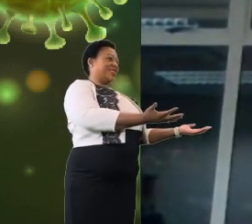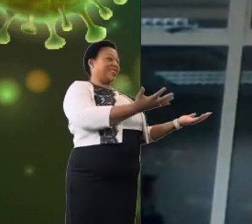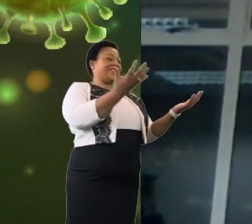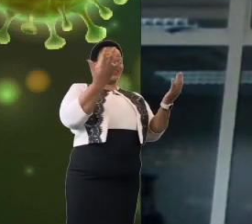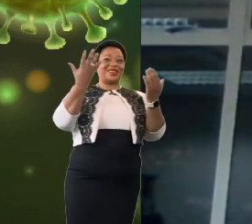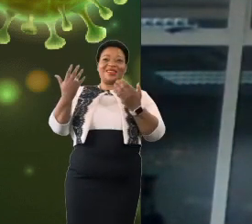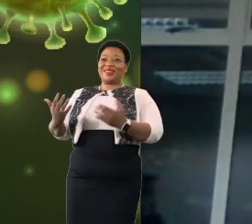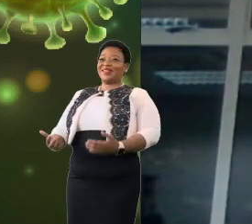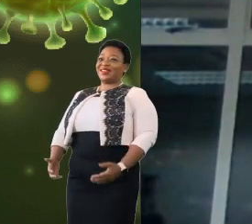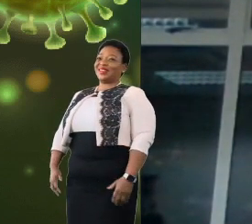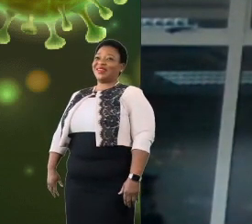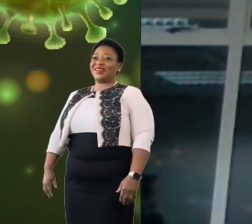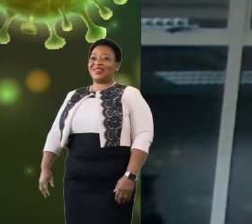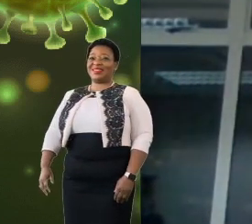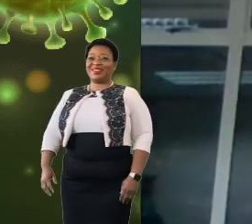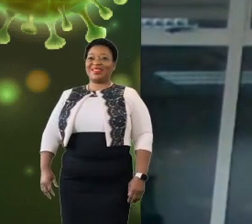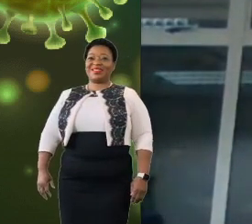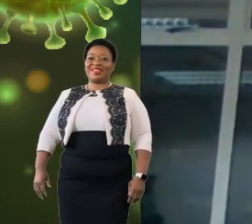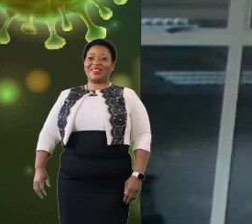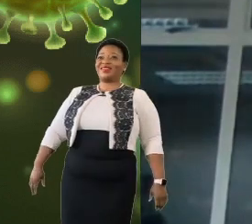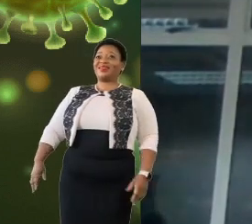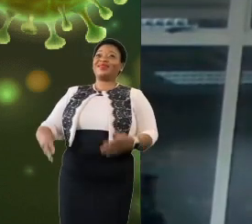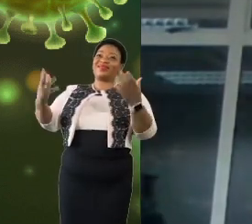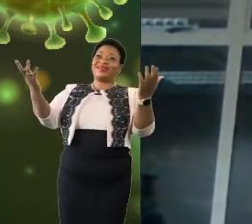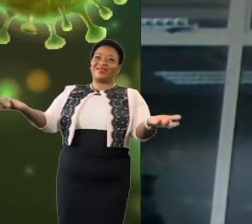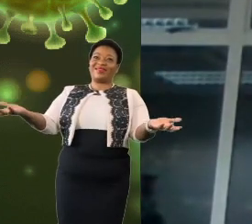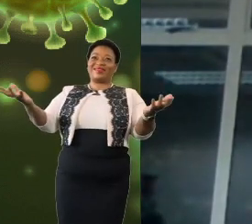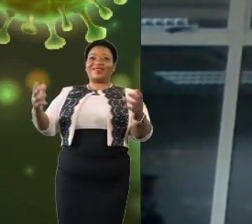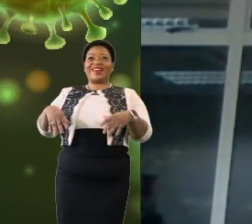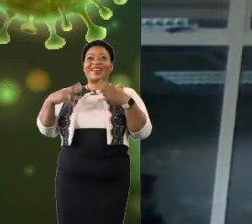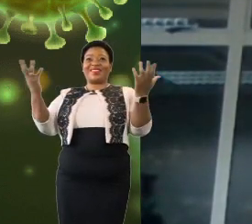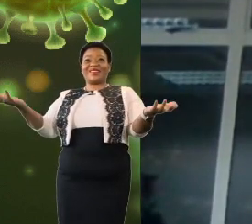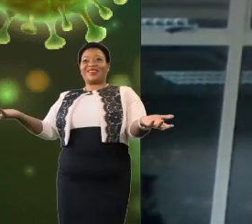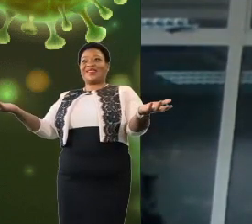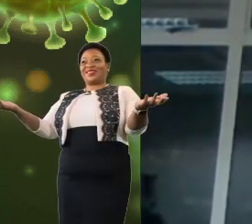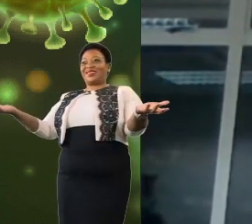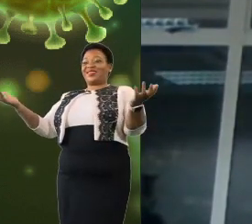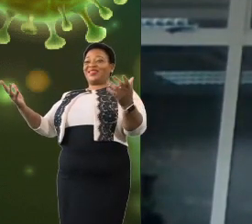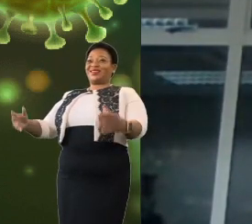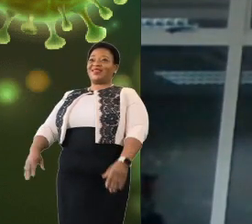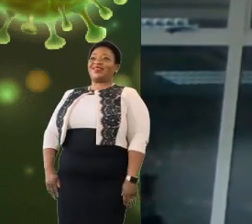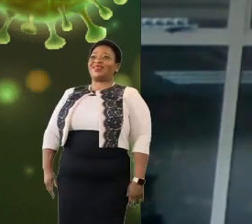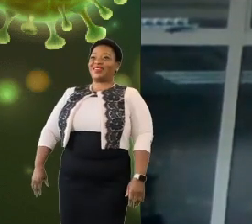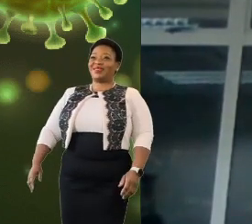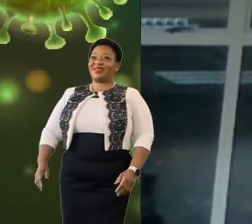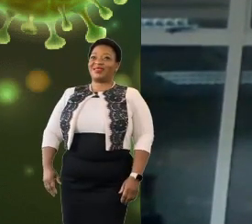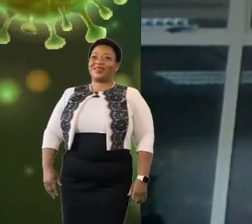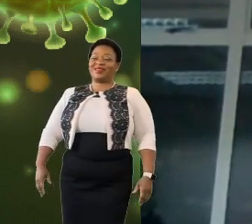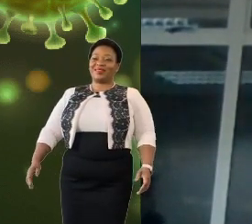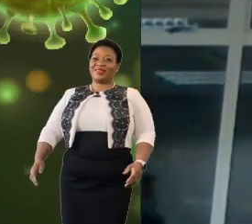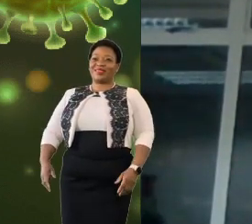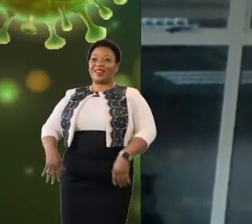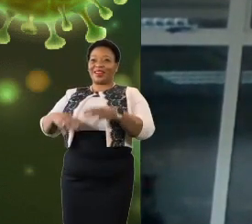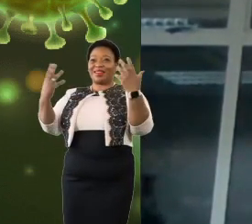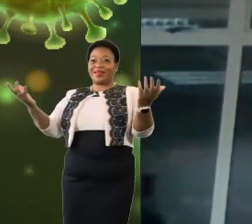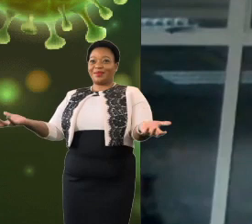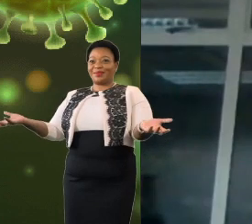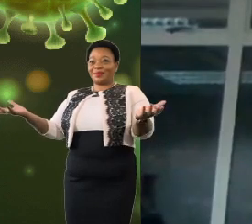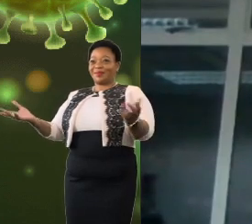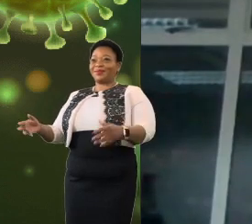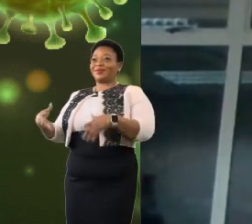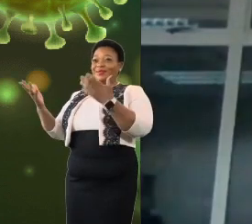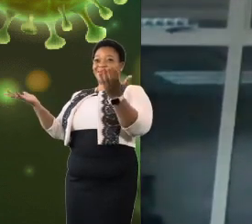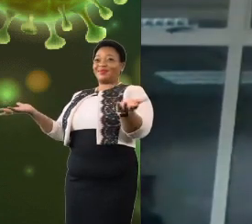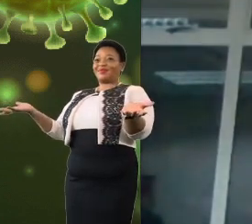of investments into that area. And most importantly, the term that you used, Friki, the retention of businesses.